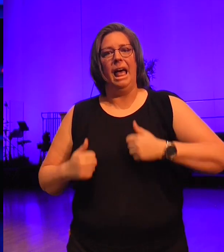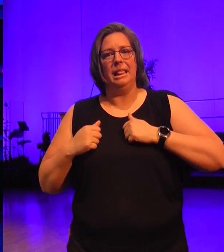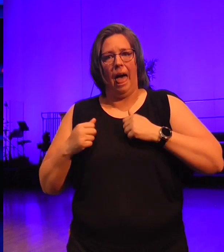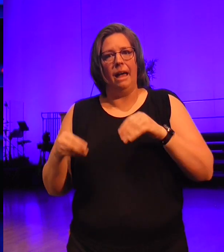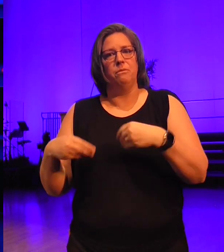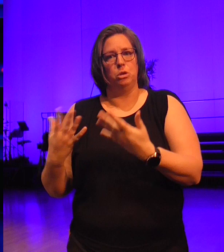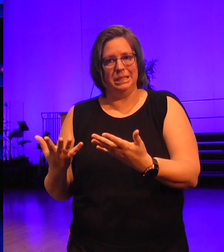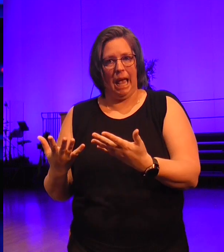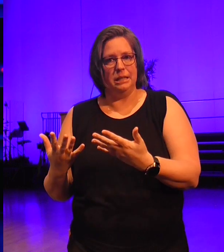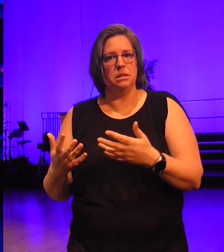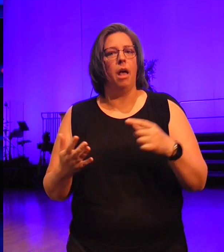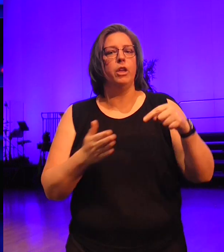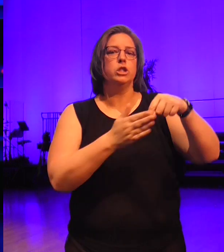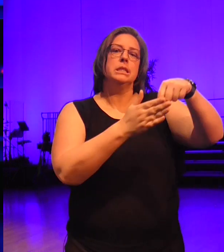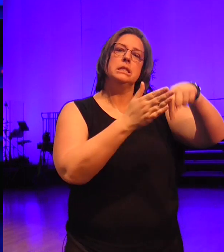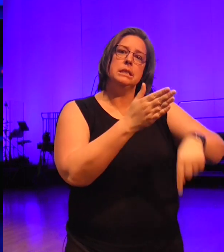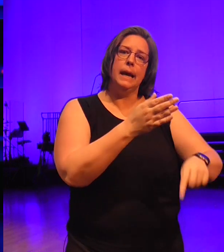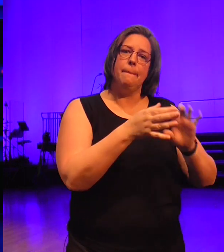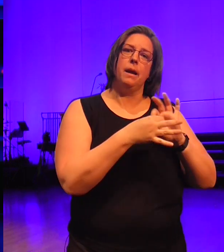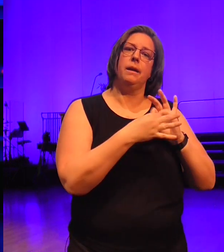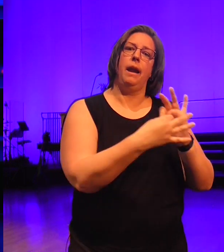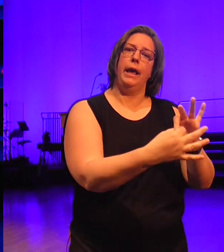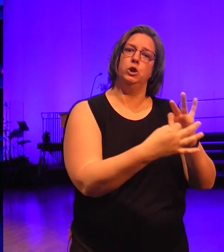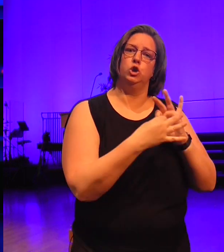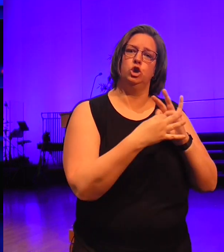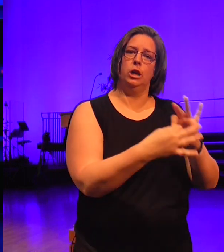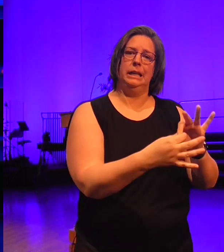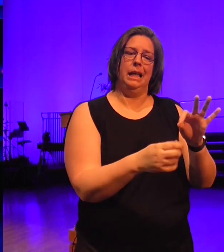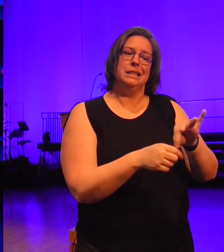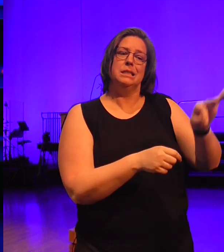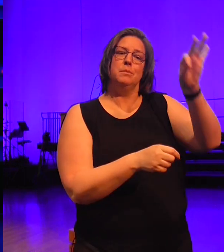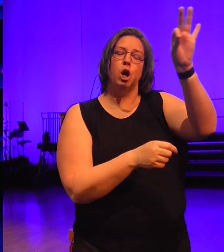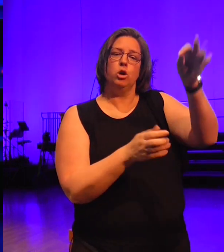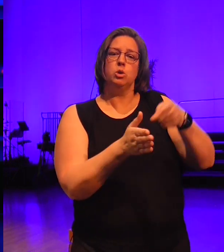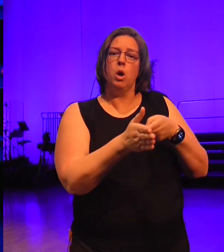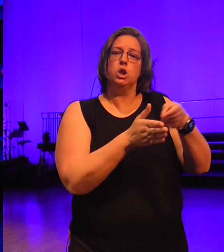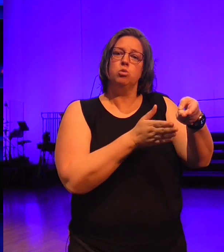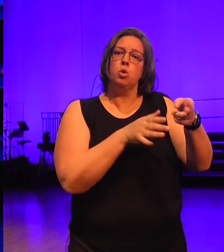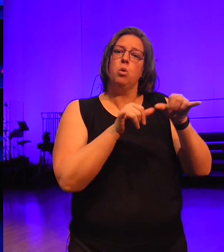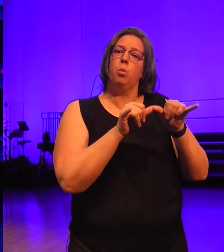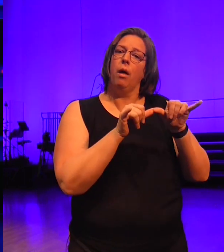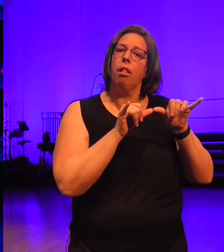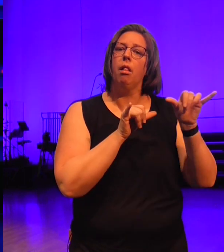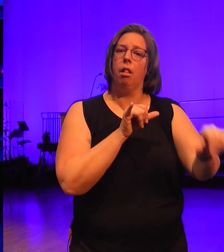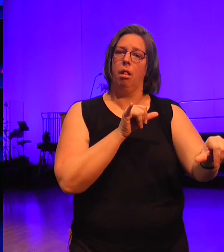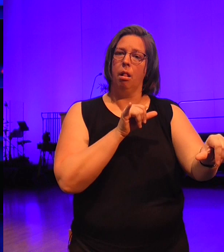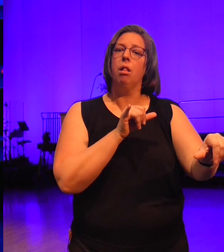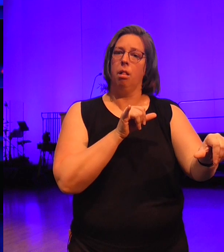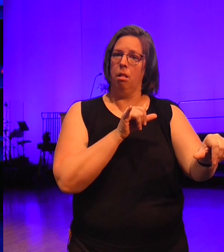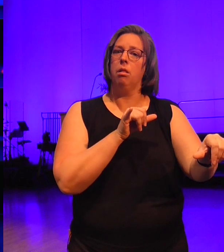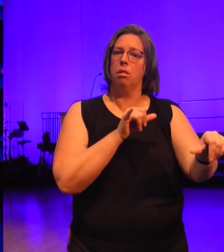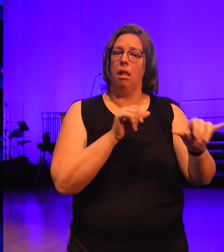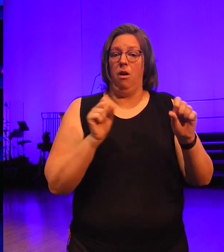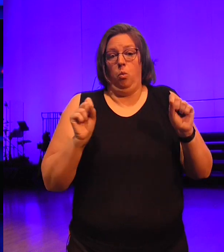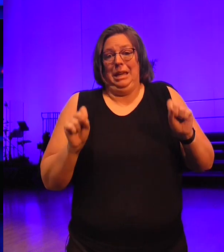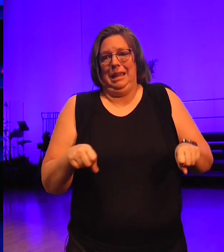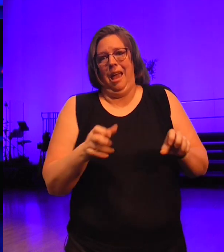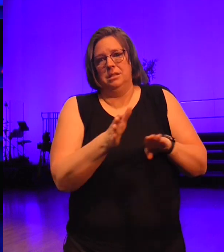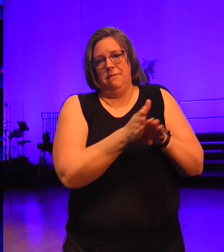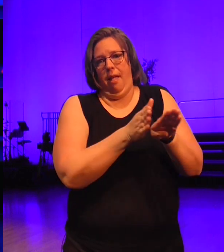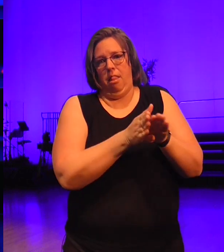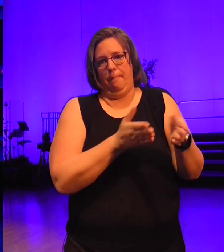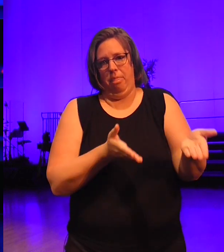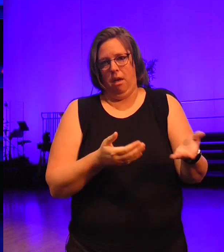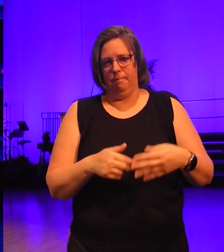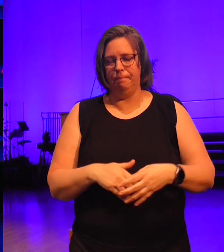always that deep connection. The spiritual truth always remains and endures if we can cultivate it. And luckily in